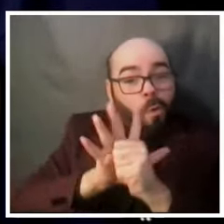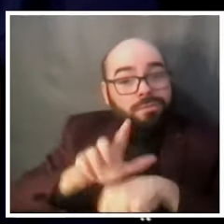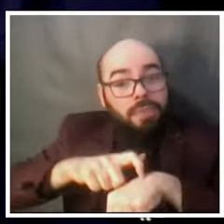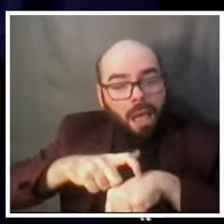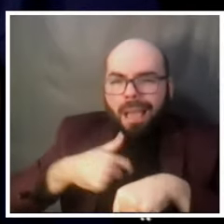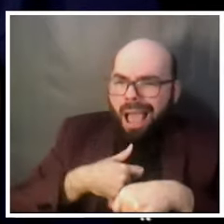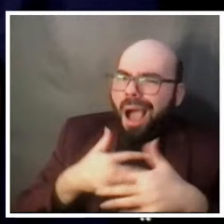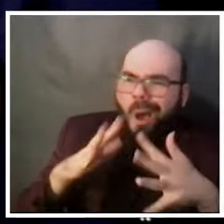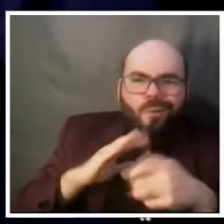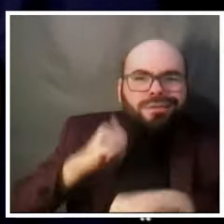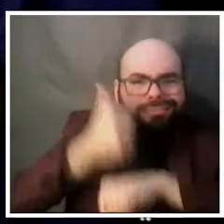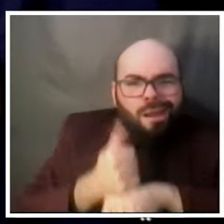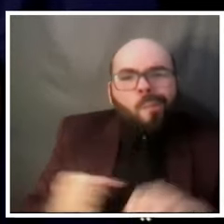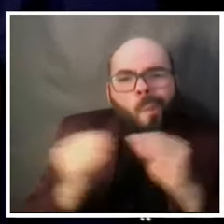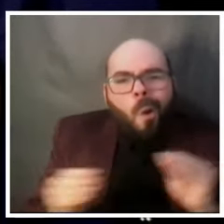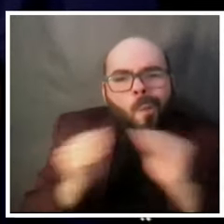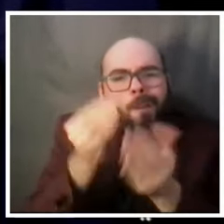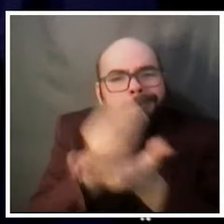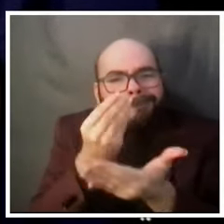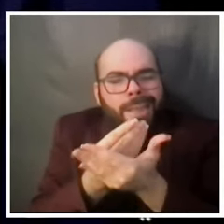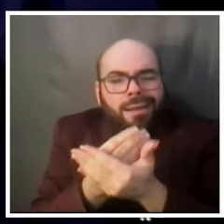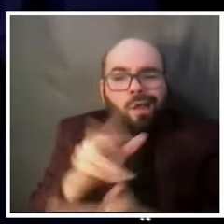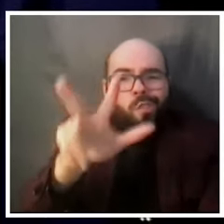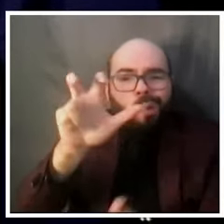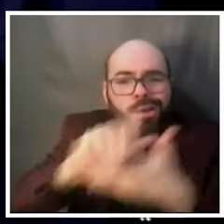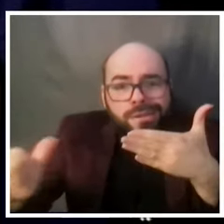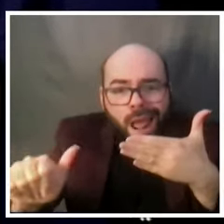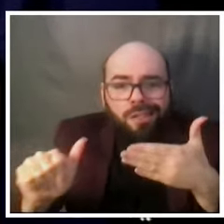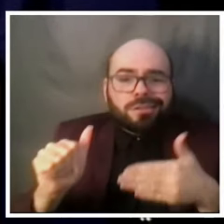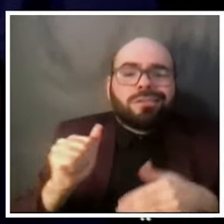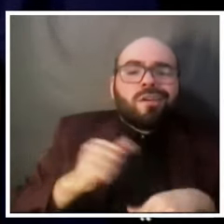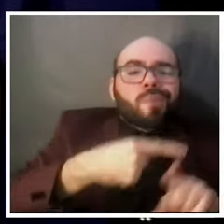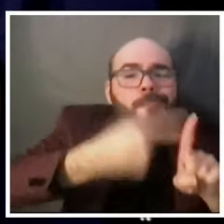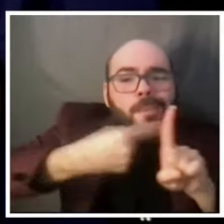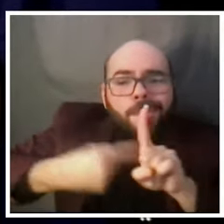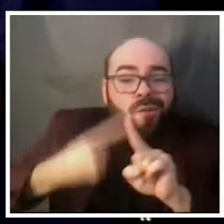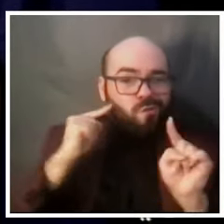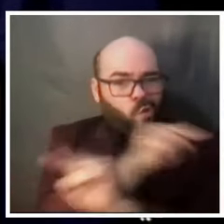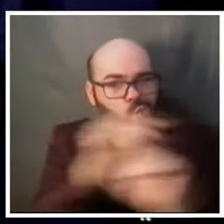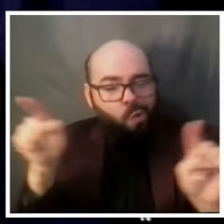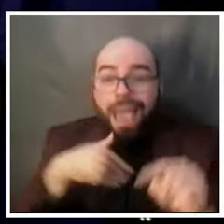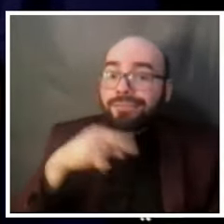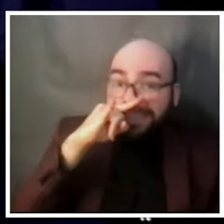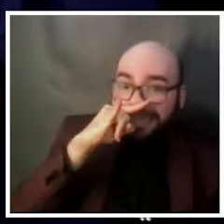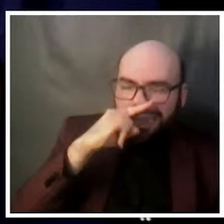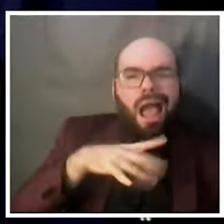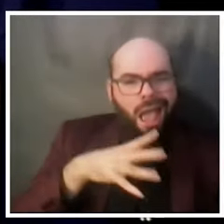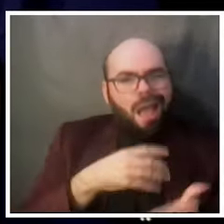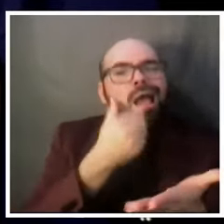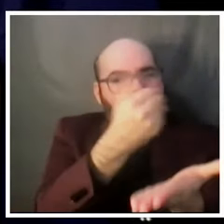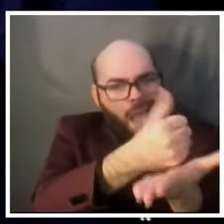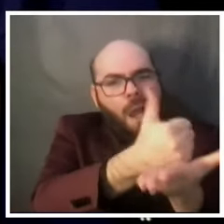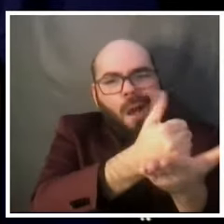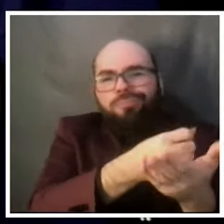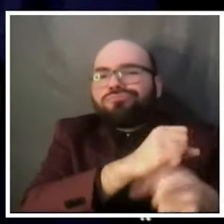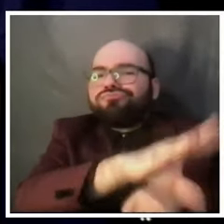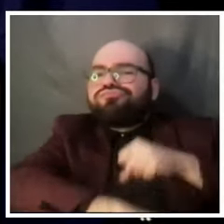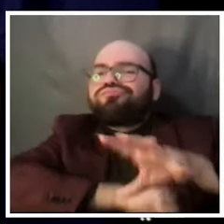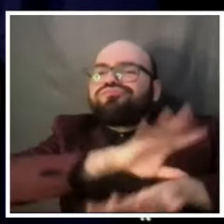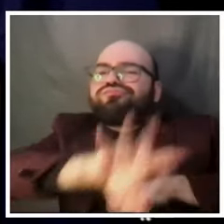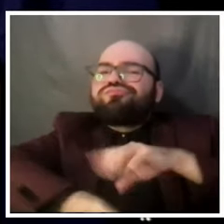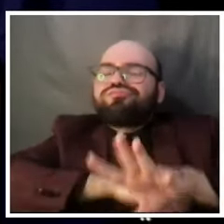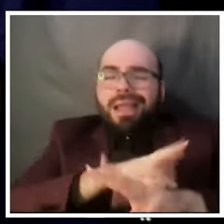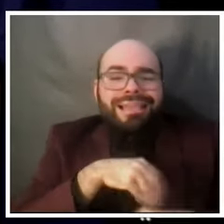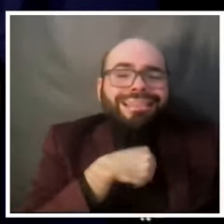per child in the pockets of around 40 million working families. And it literally cut child poverty in half. And